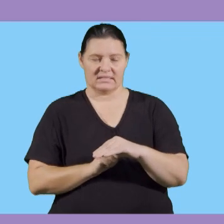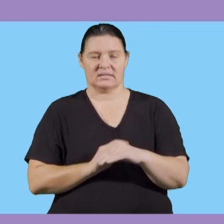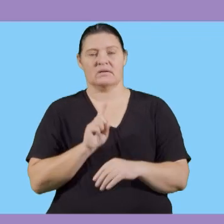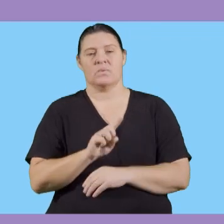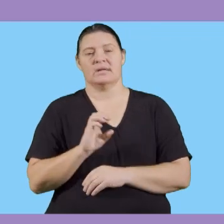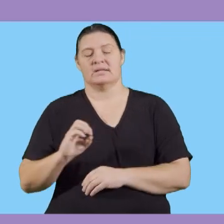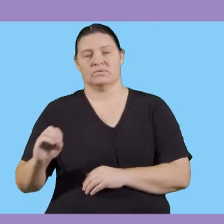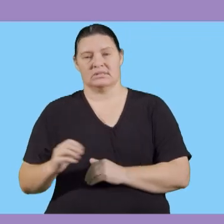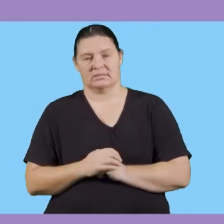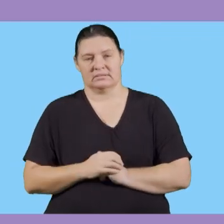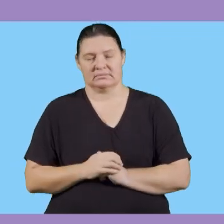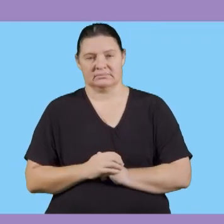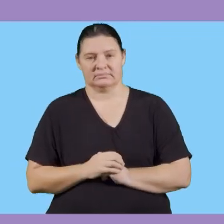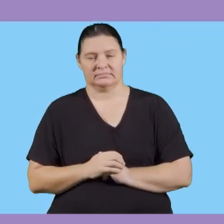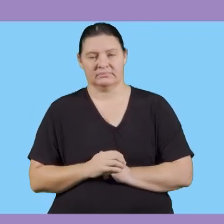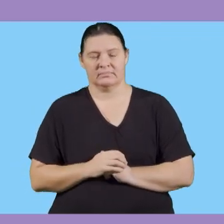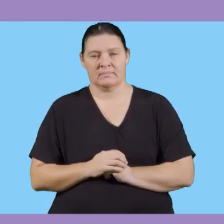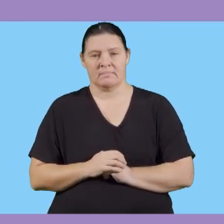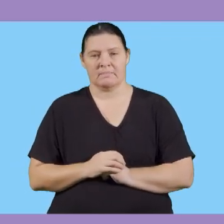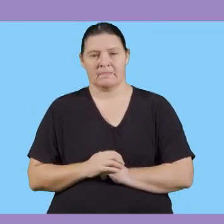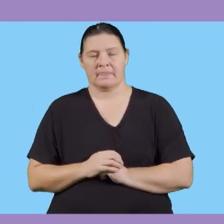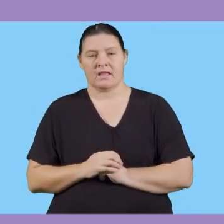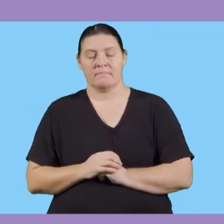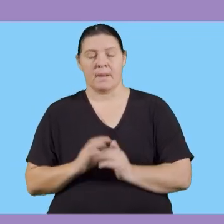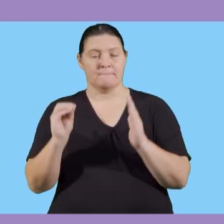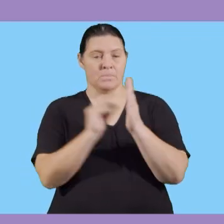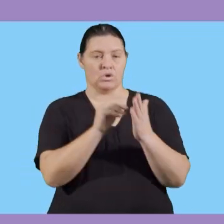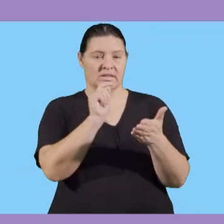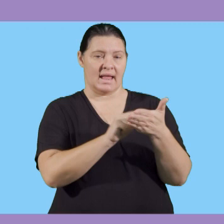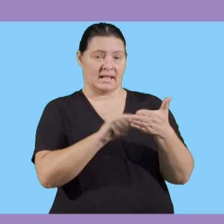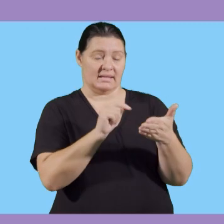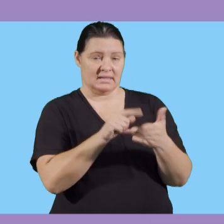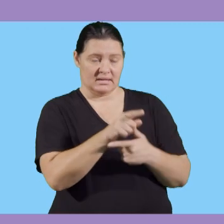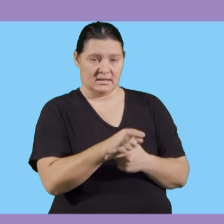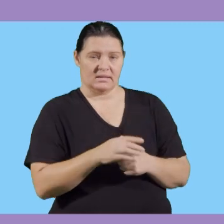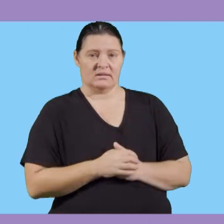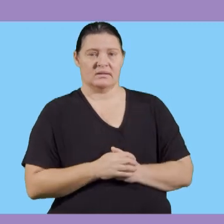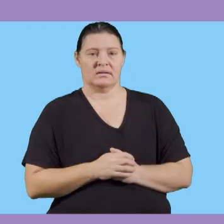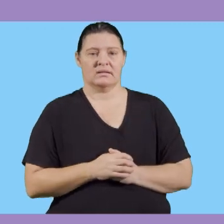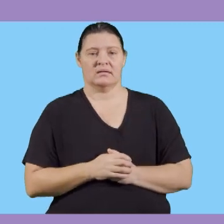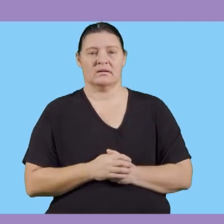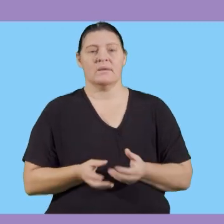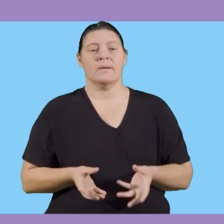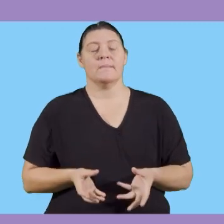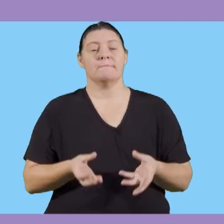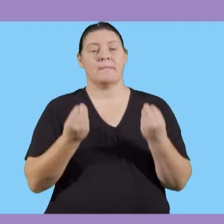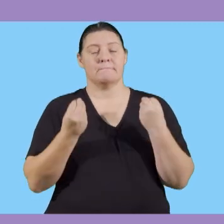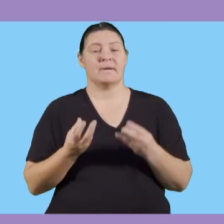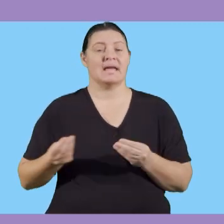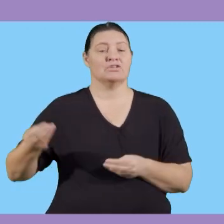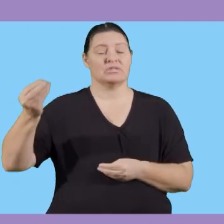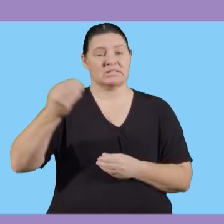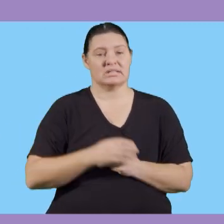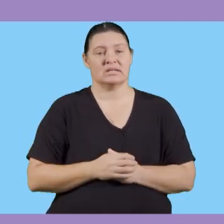be divided by 100. Now, when you punch it into your calculator as it is, that is going to give us an interest